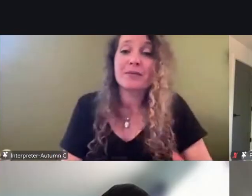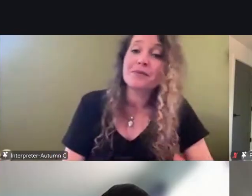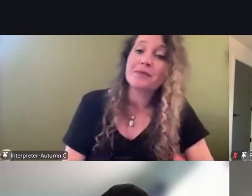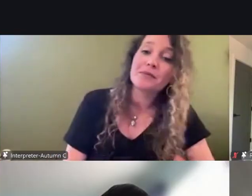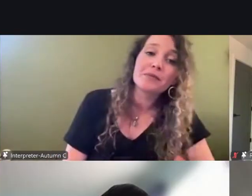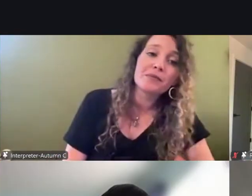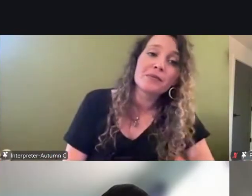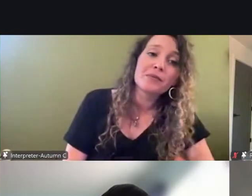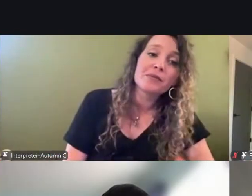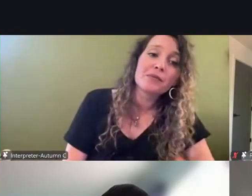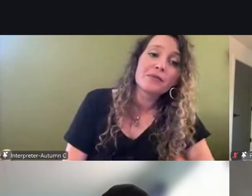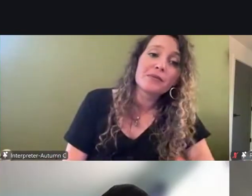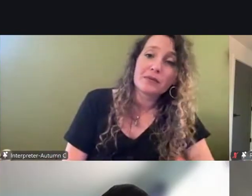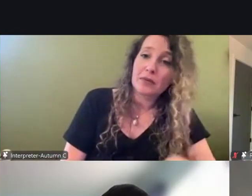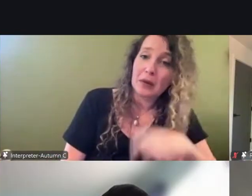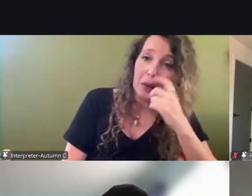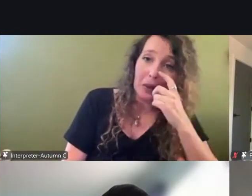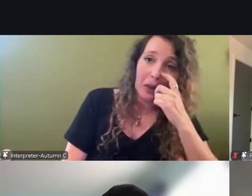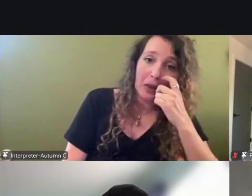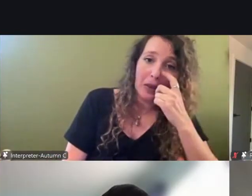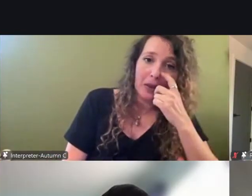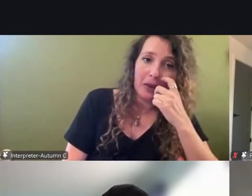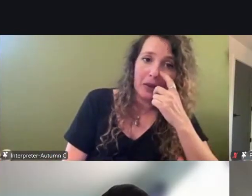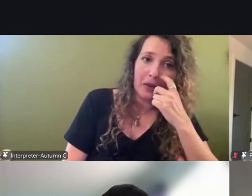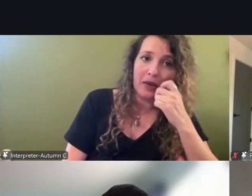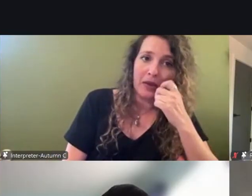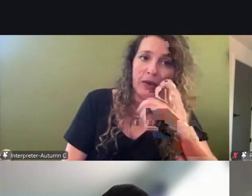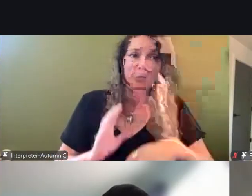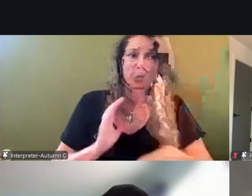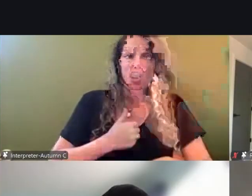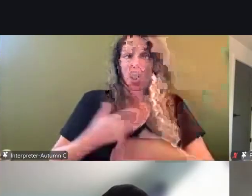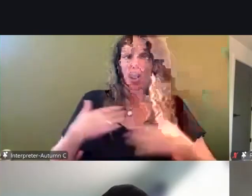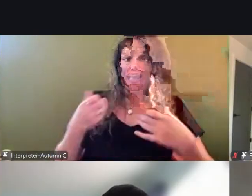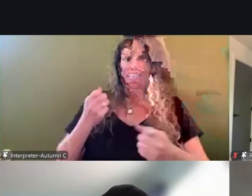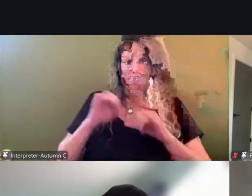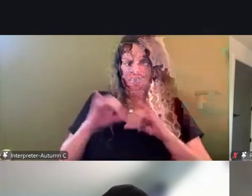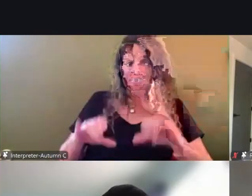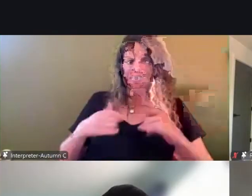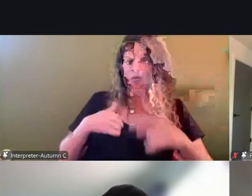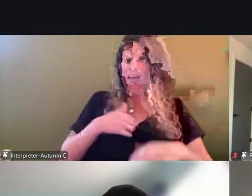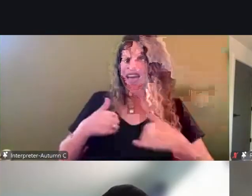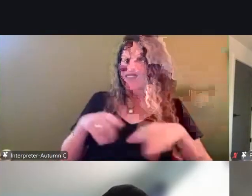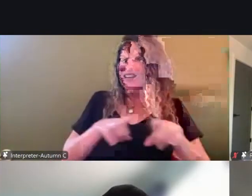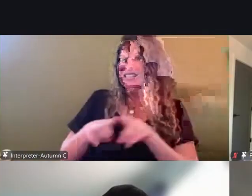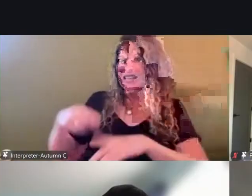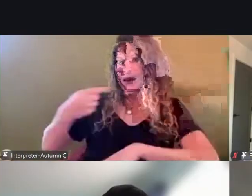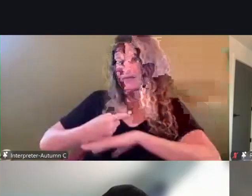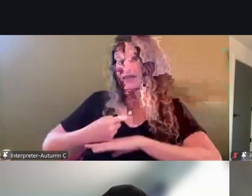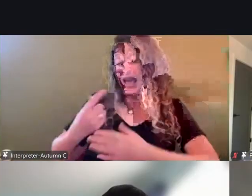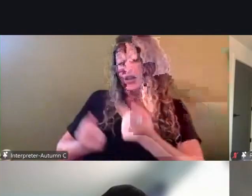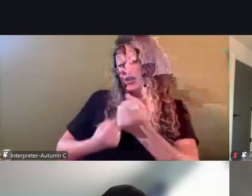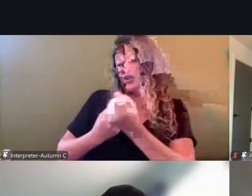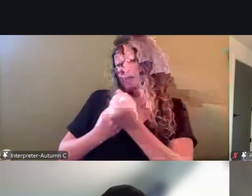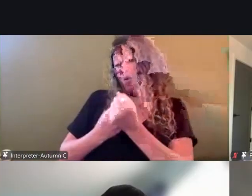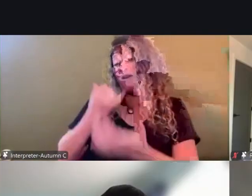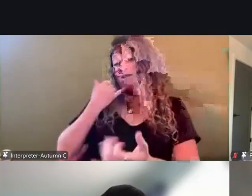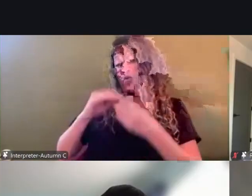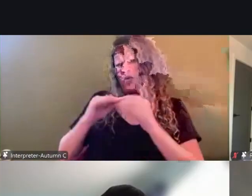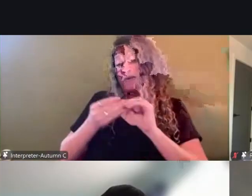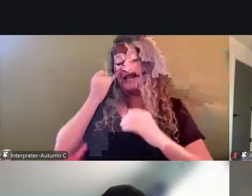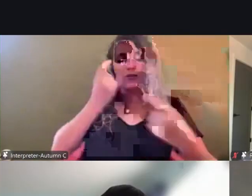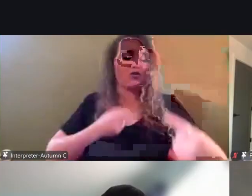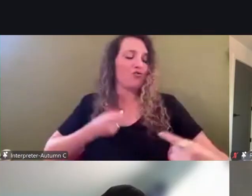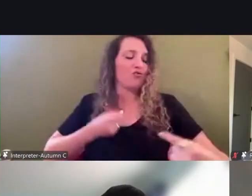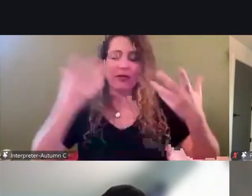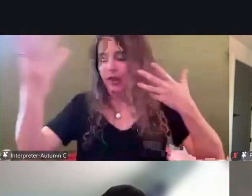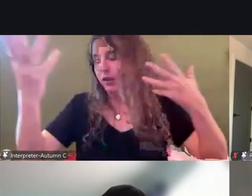At our health system at Ohio Health, we have a same-day support number. So if someone is struggling with whatever they're struggling with or